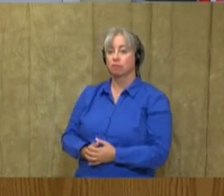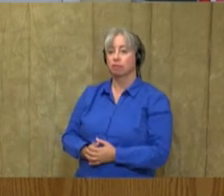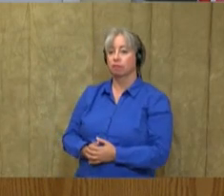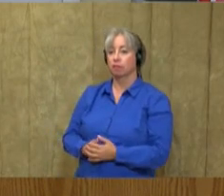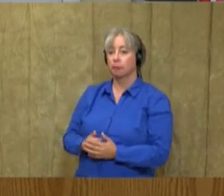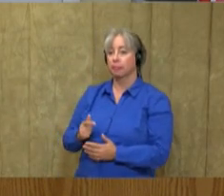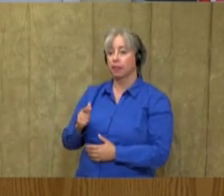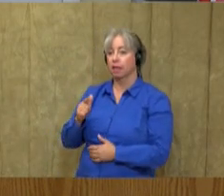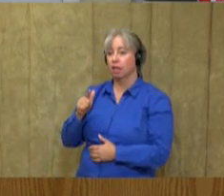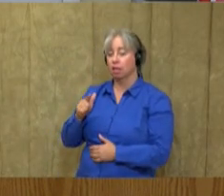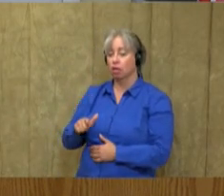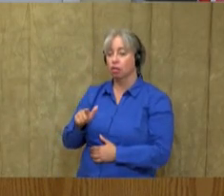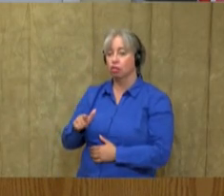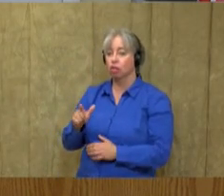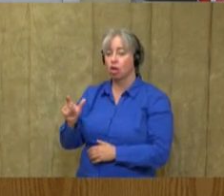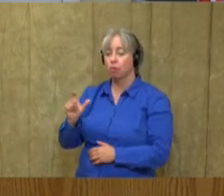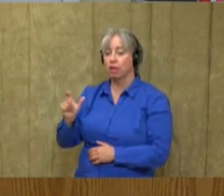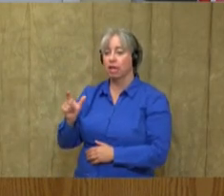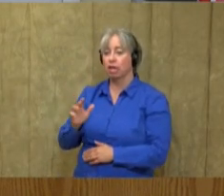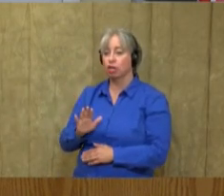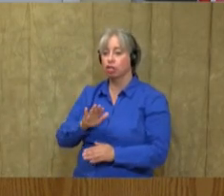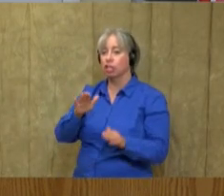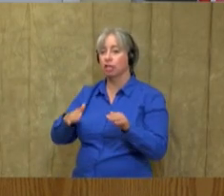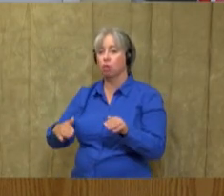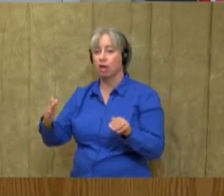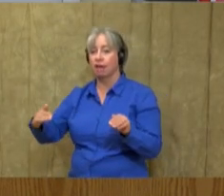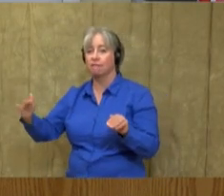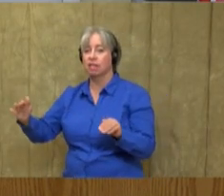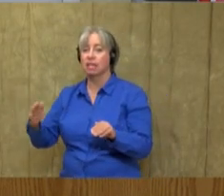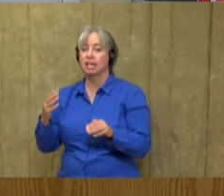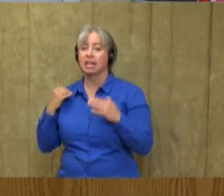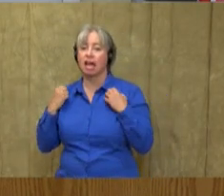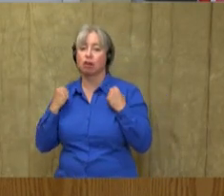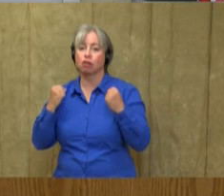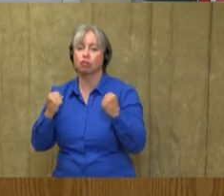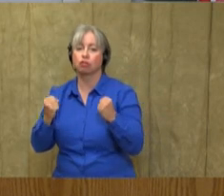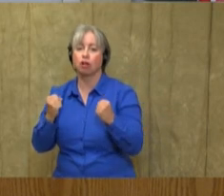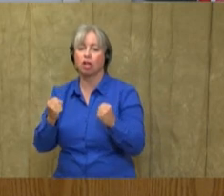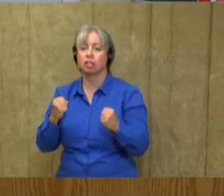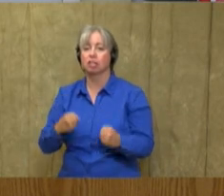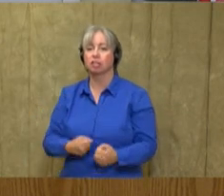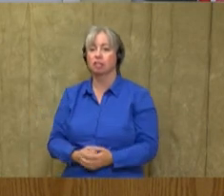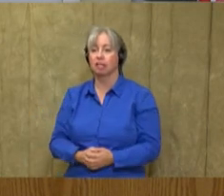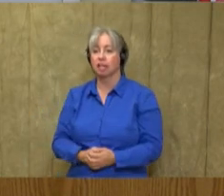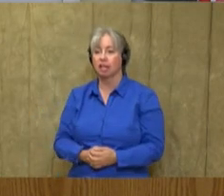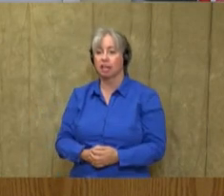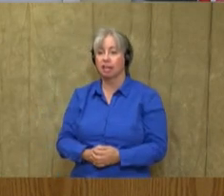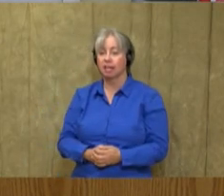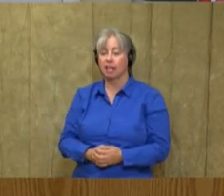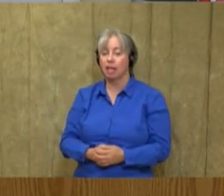low energy wave. And then I'm gonna do it a little bit stronger, put some more energy into it.